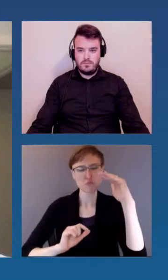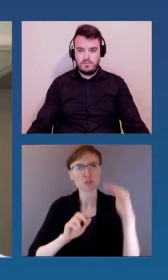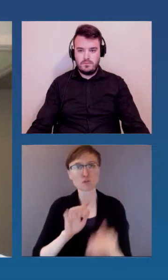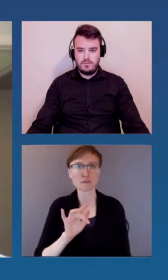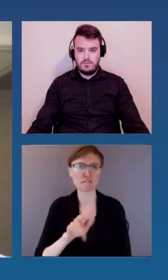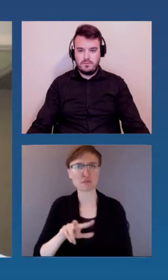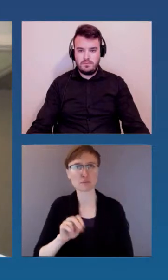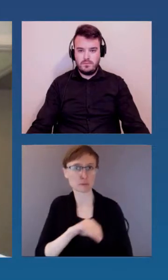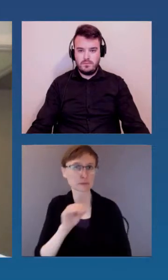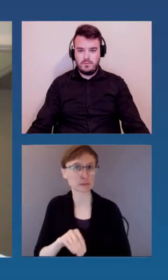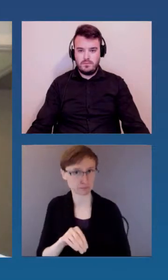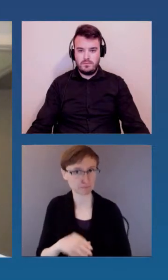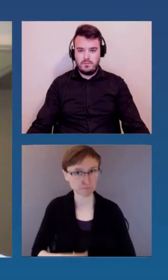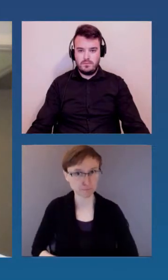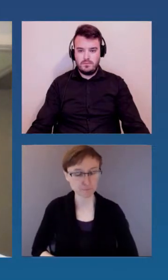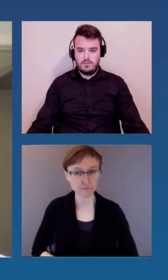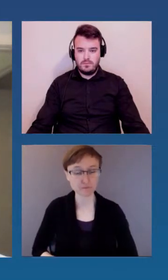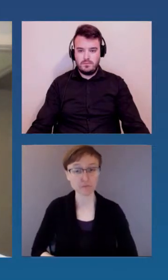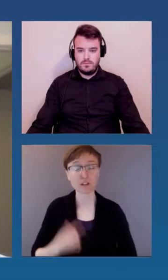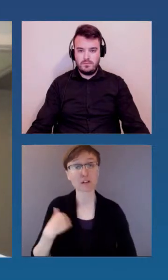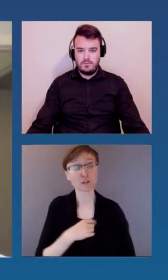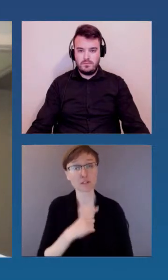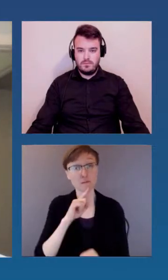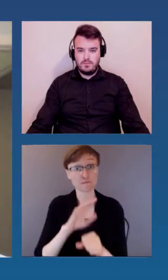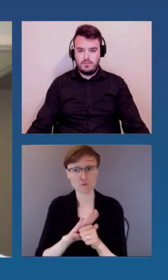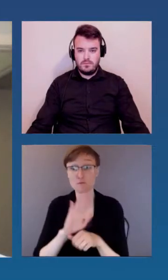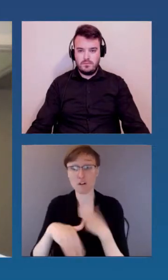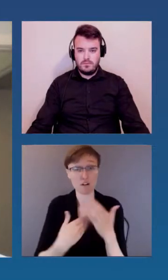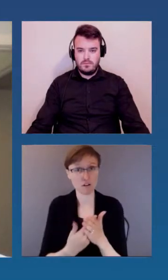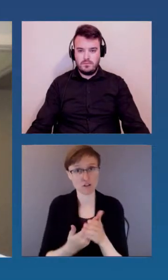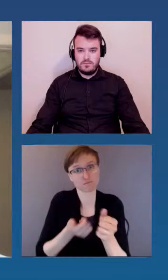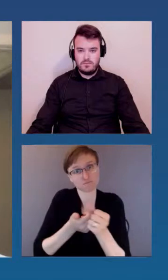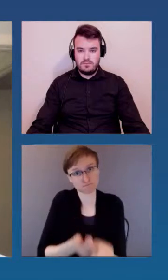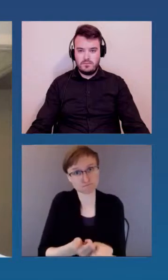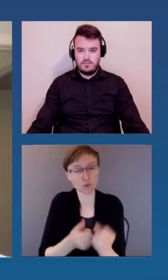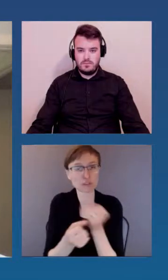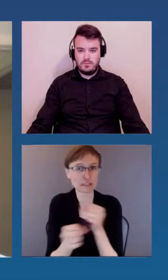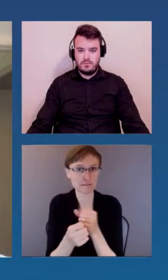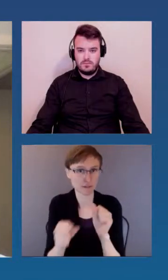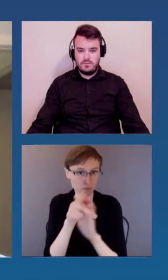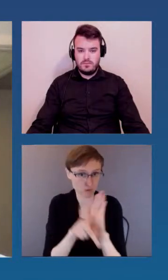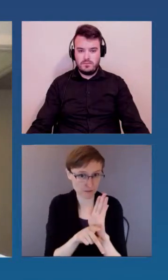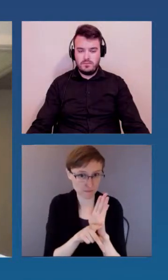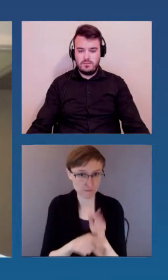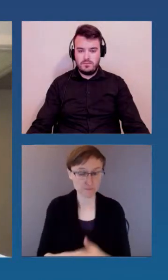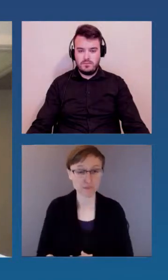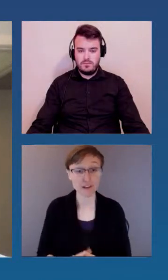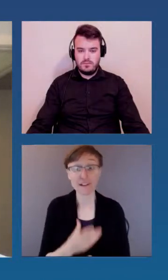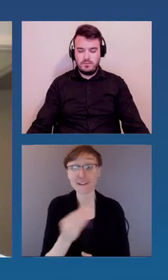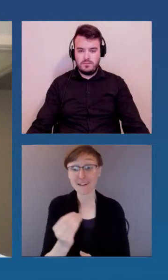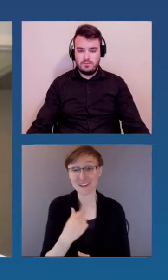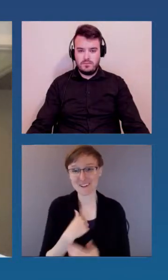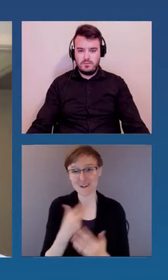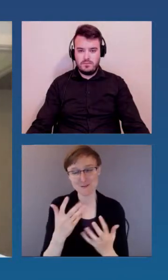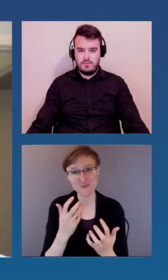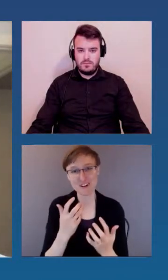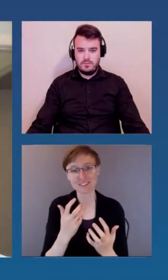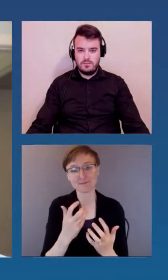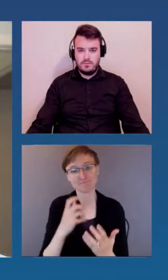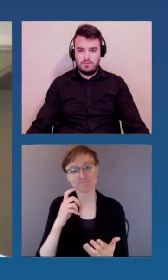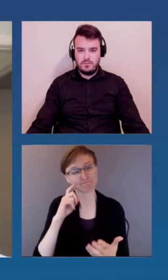term is a great success. And of course, we're making everything in our power to make sure that it is safe for everyone. At any given